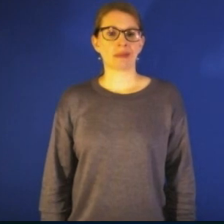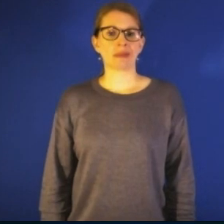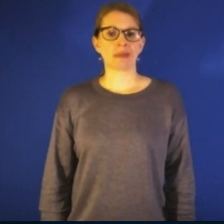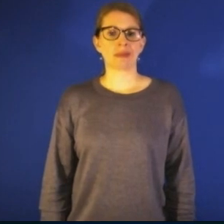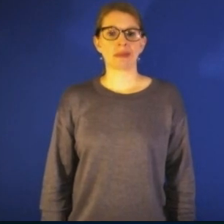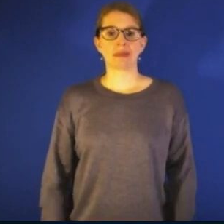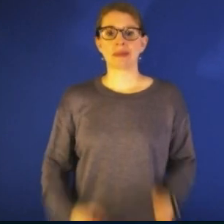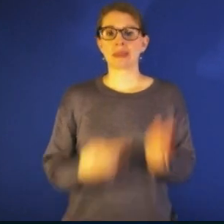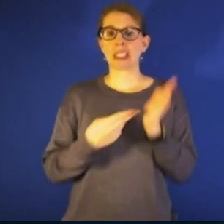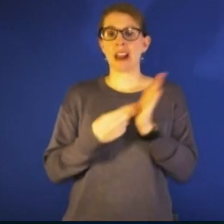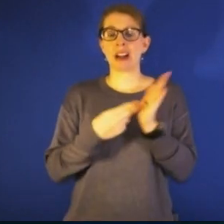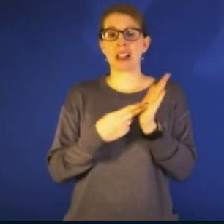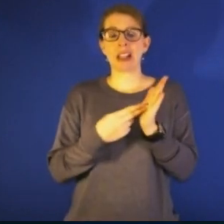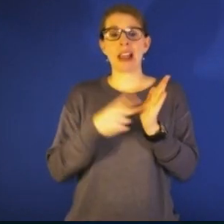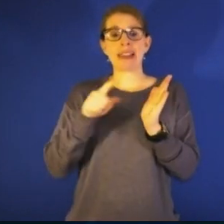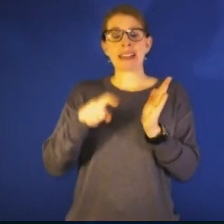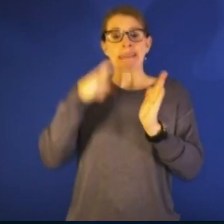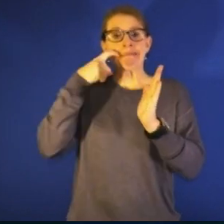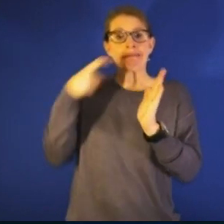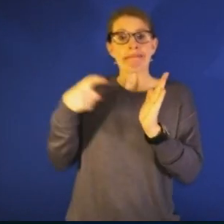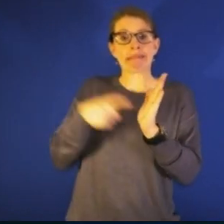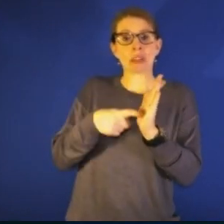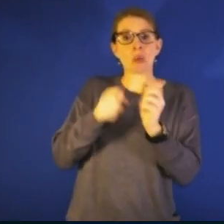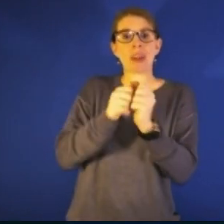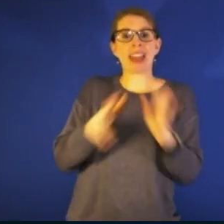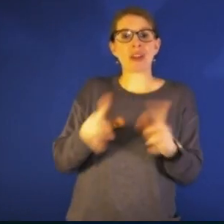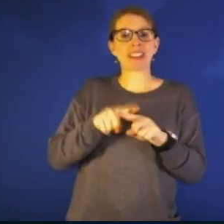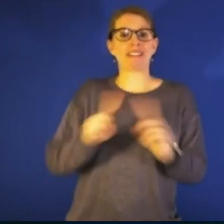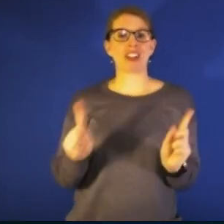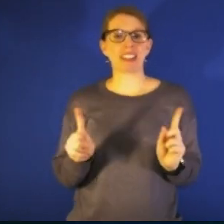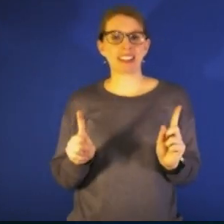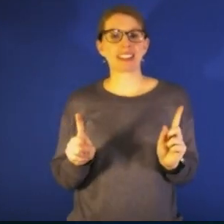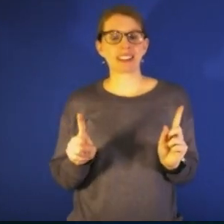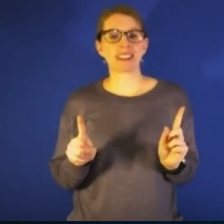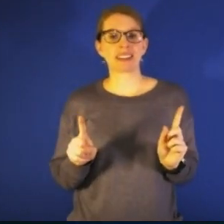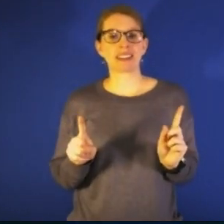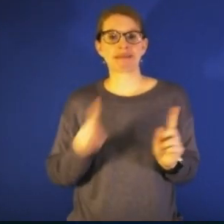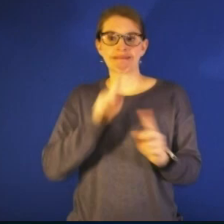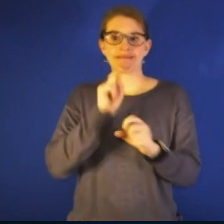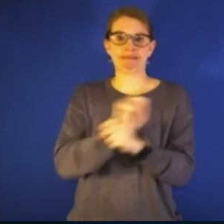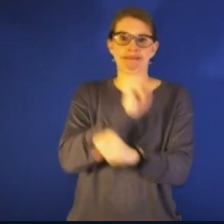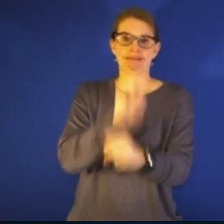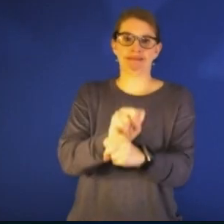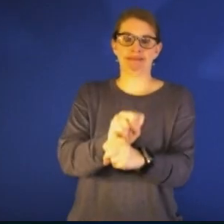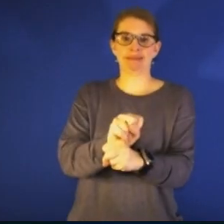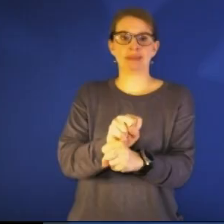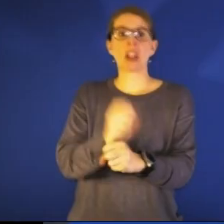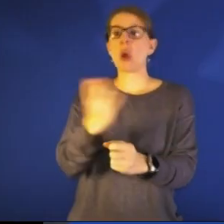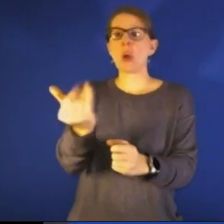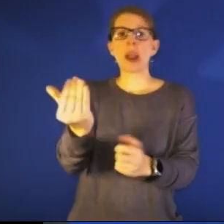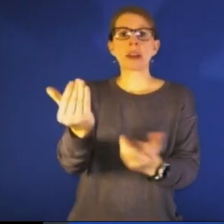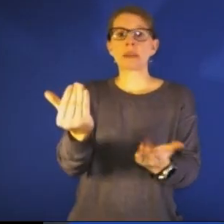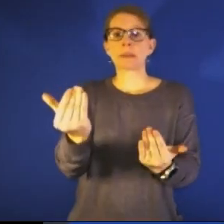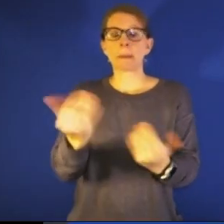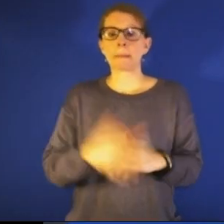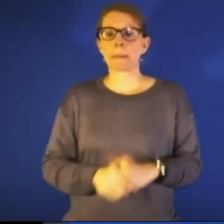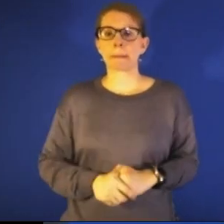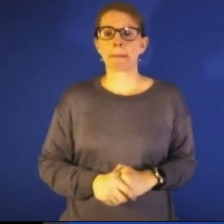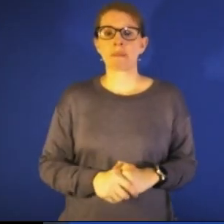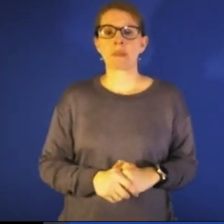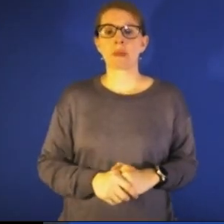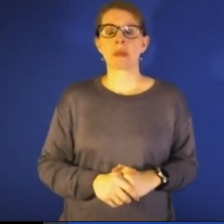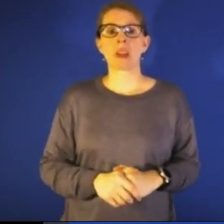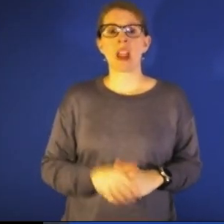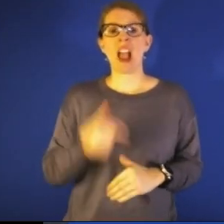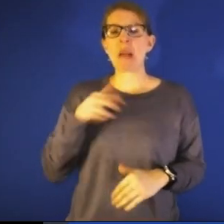is a distinction without a difference. Because the reality is that you mean, go ahead. Yeah, if I may